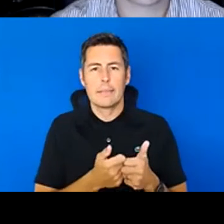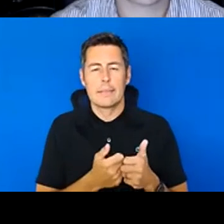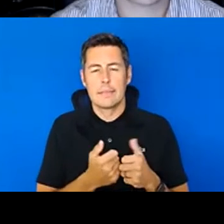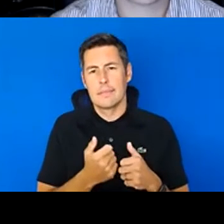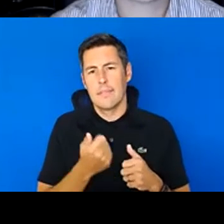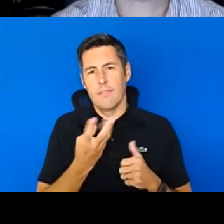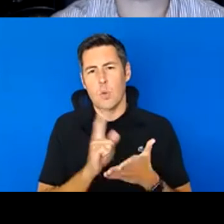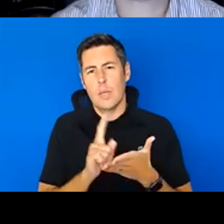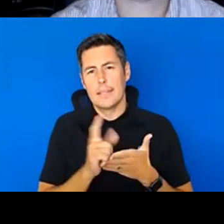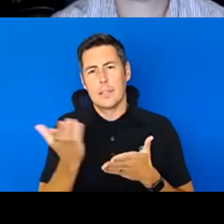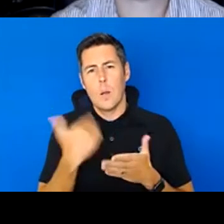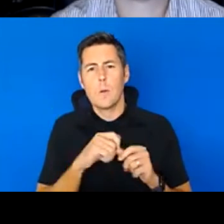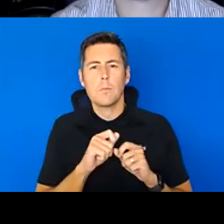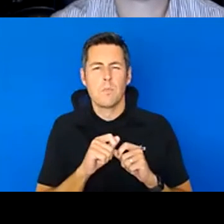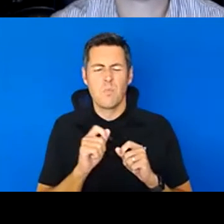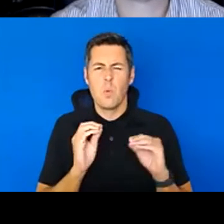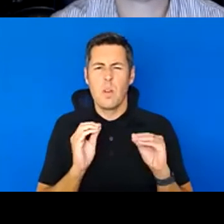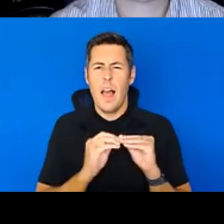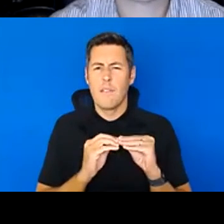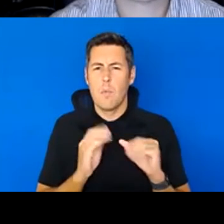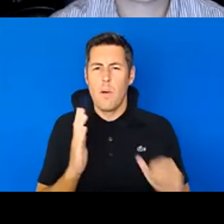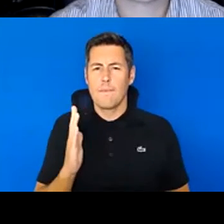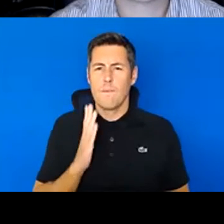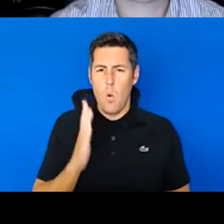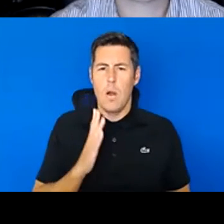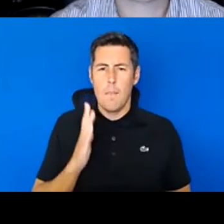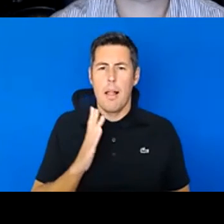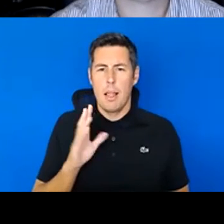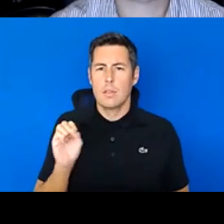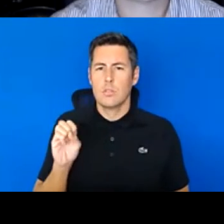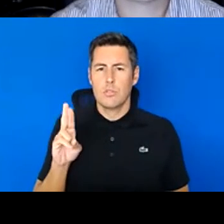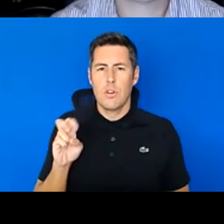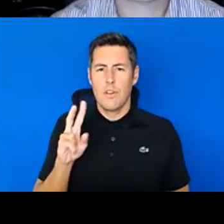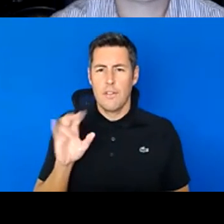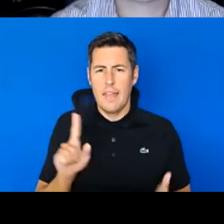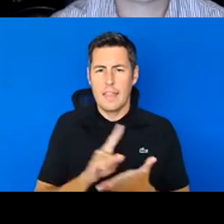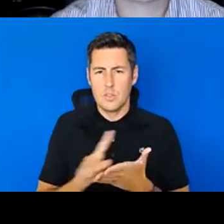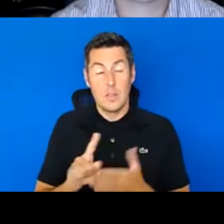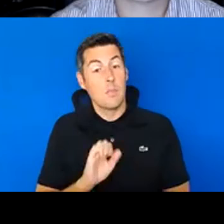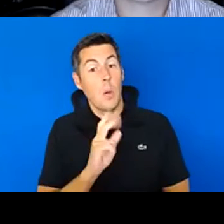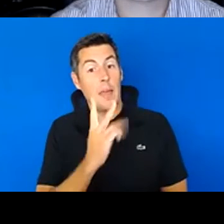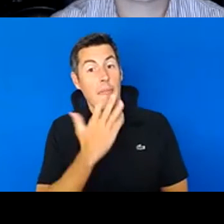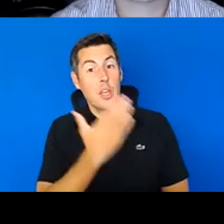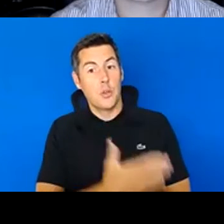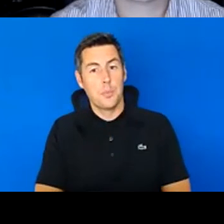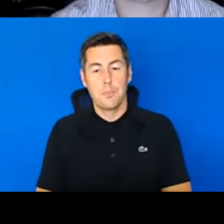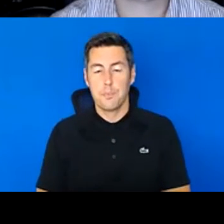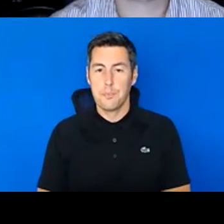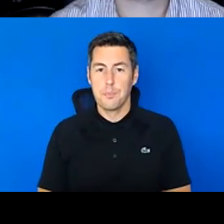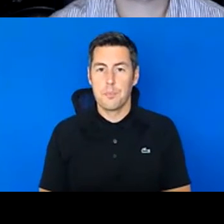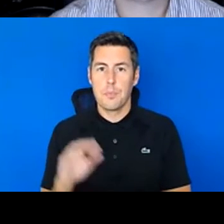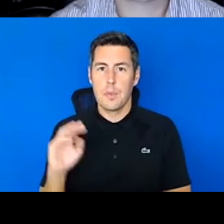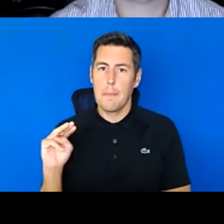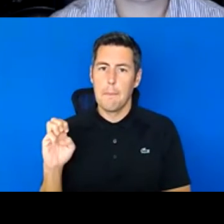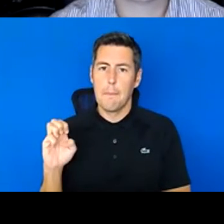ago. We'll do that again more formally in this next week. Okay, thank you. Yeah, Melinda, then